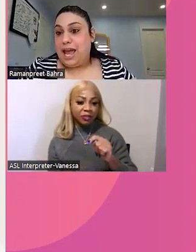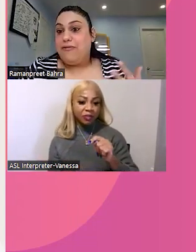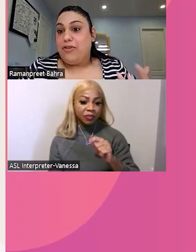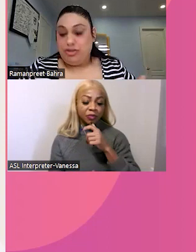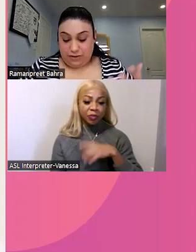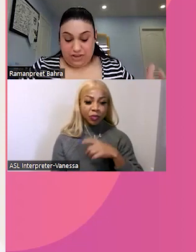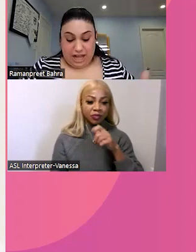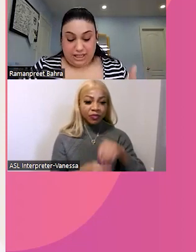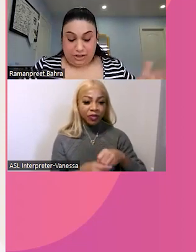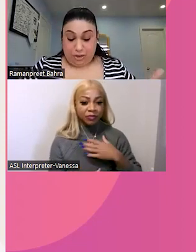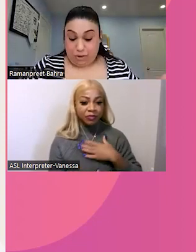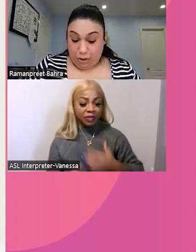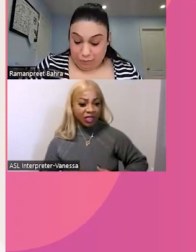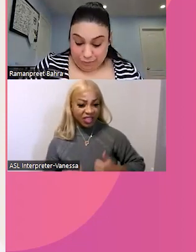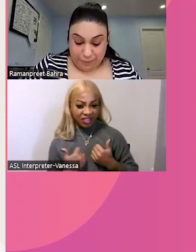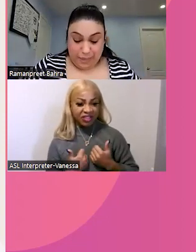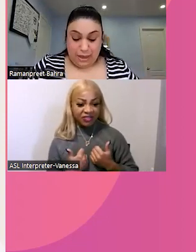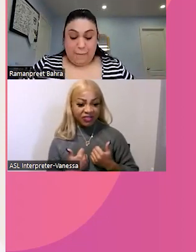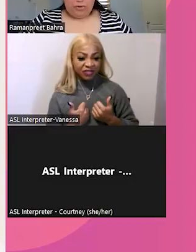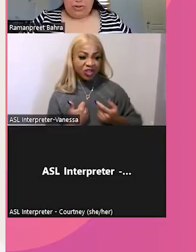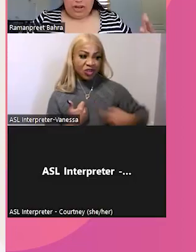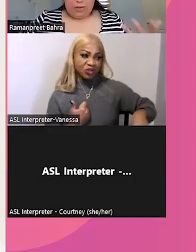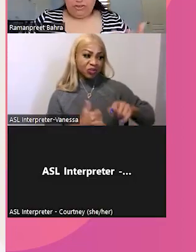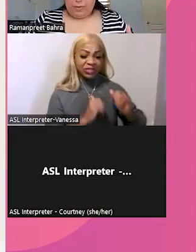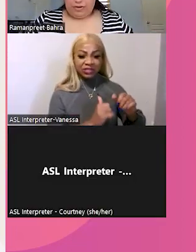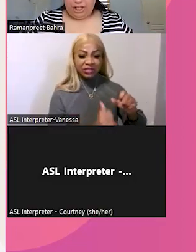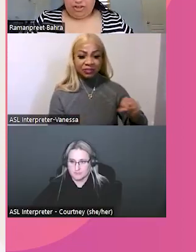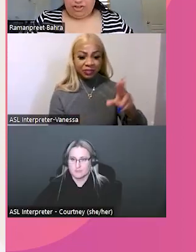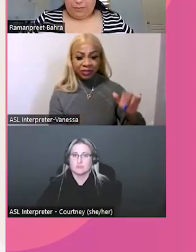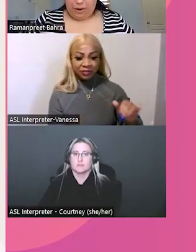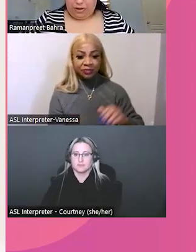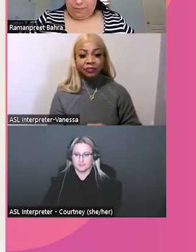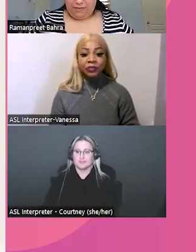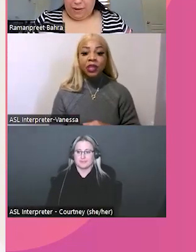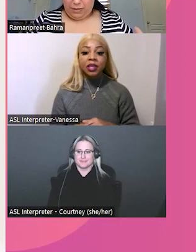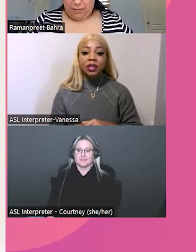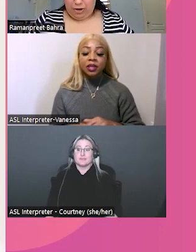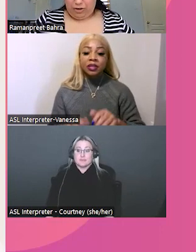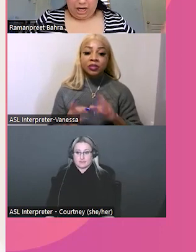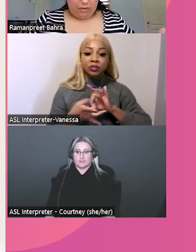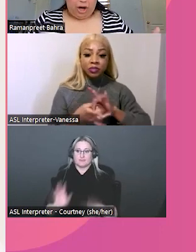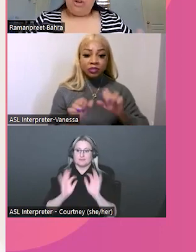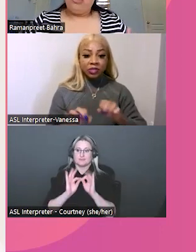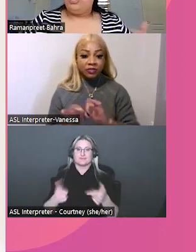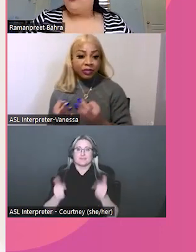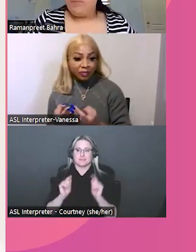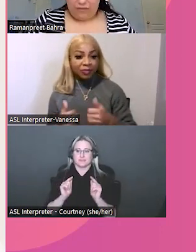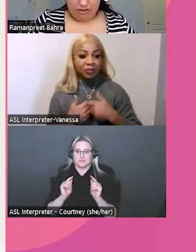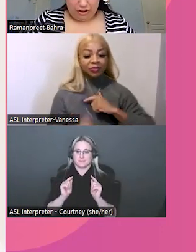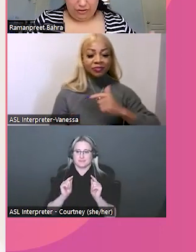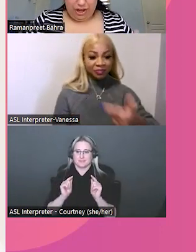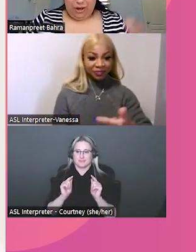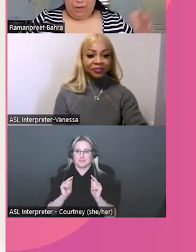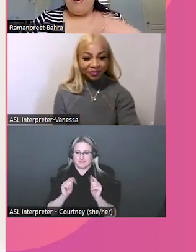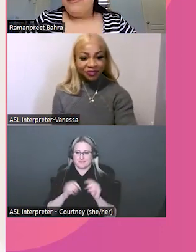be a version of Sally in their own homes. So within interpersonal relationships, whether it be family members, potential partners, or healthcare